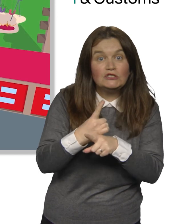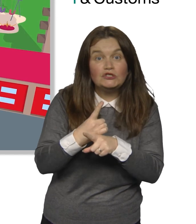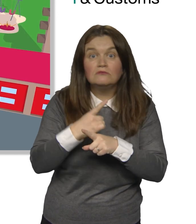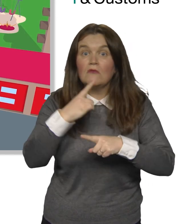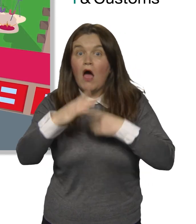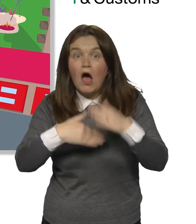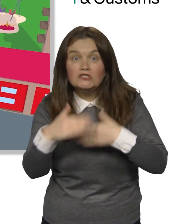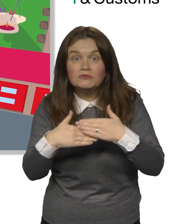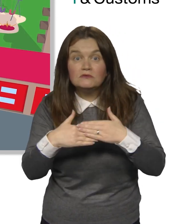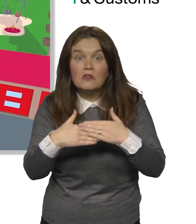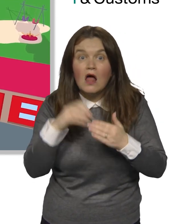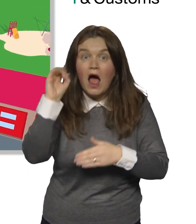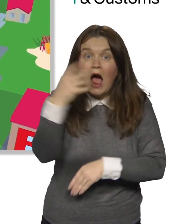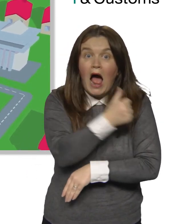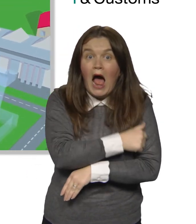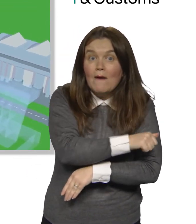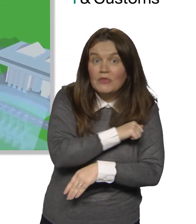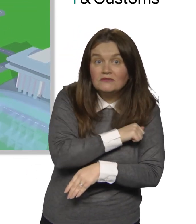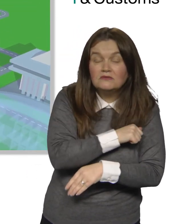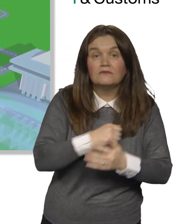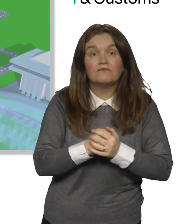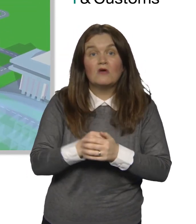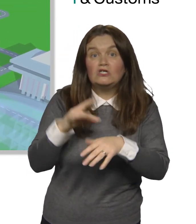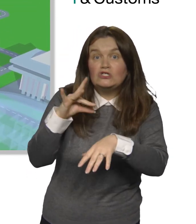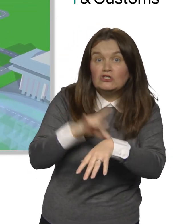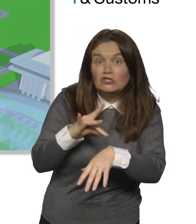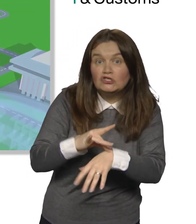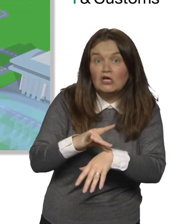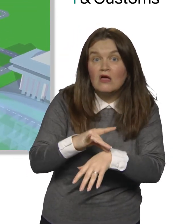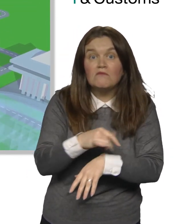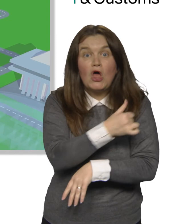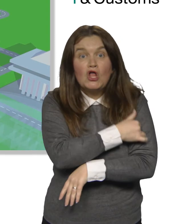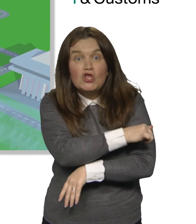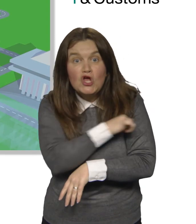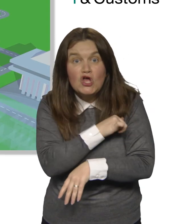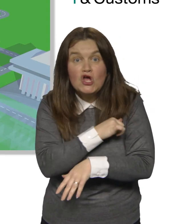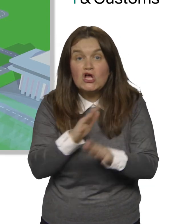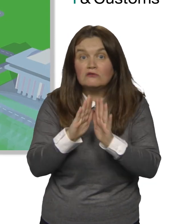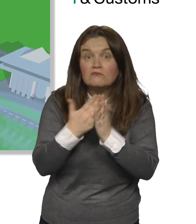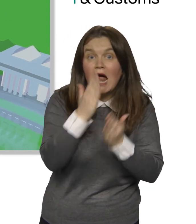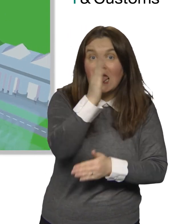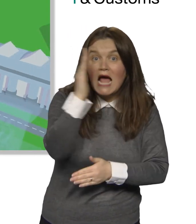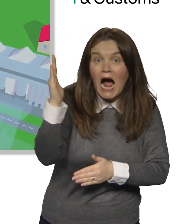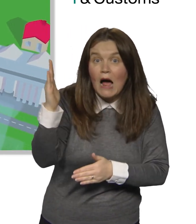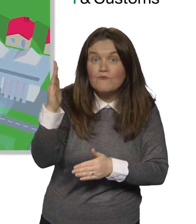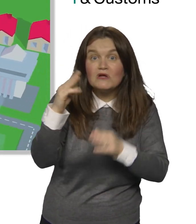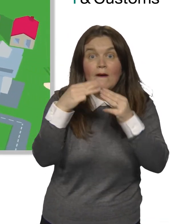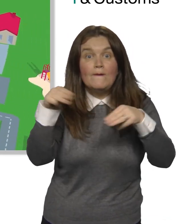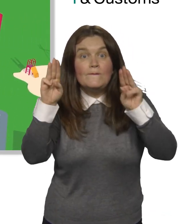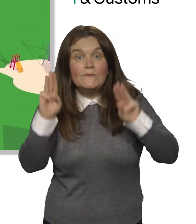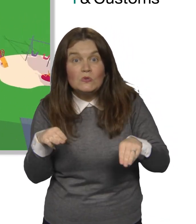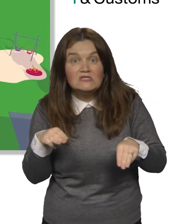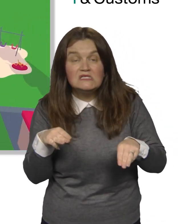Your schools and your teachers, hospitals and ambulances, doctors and nurses,